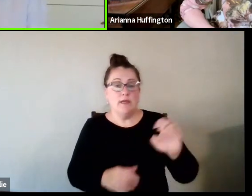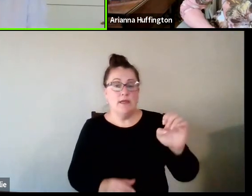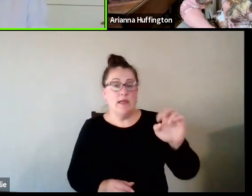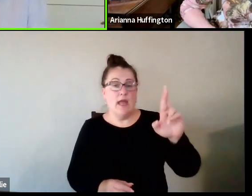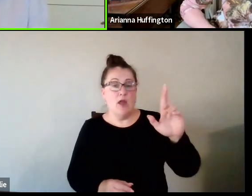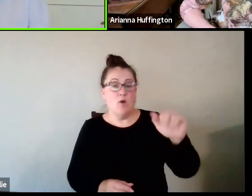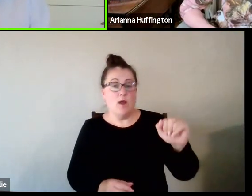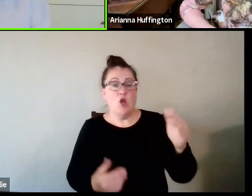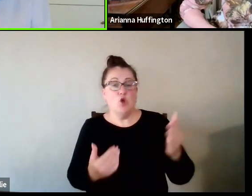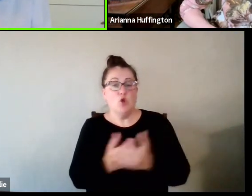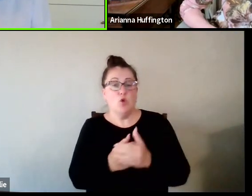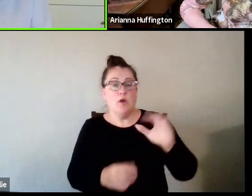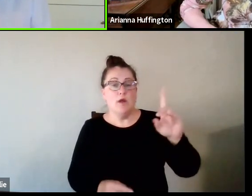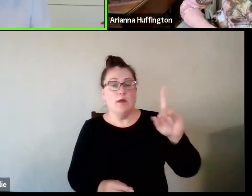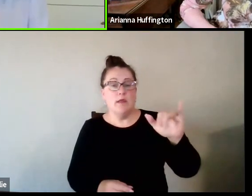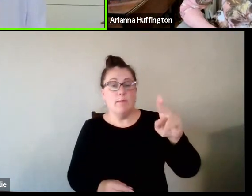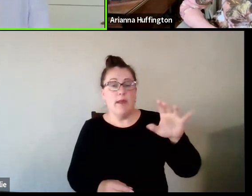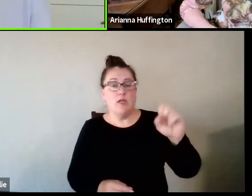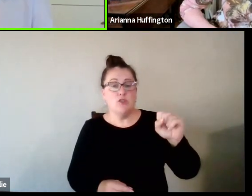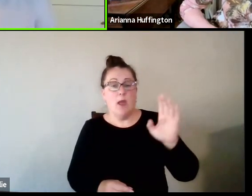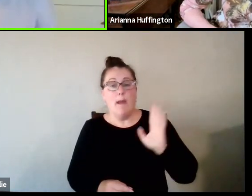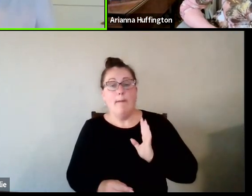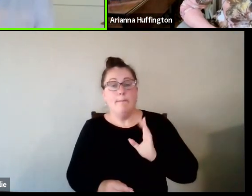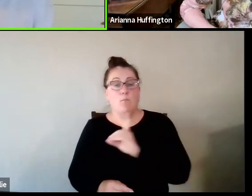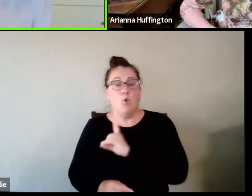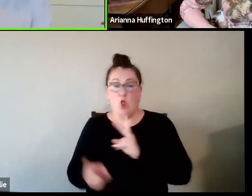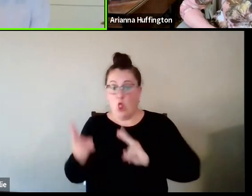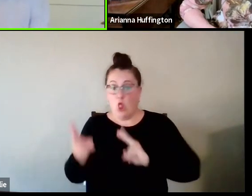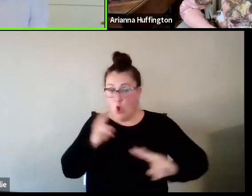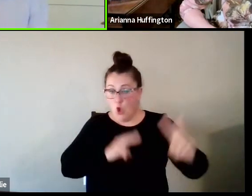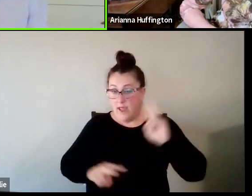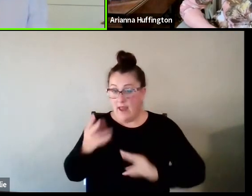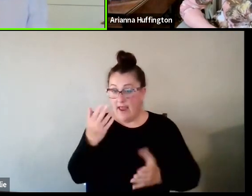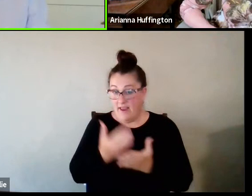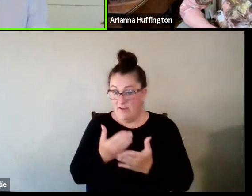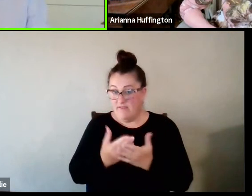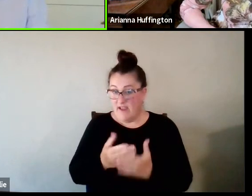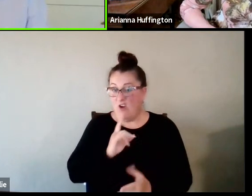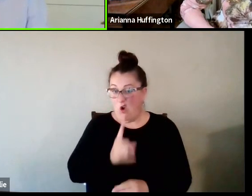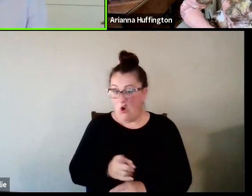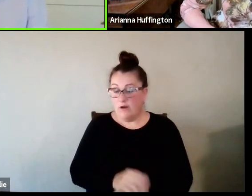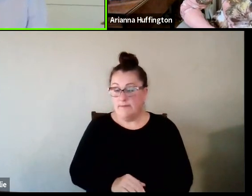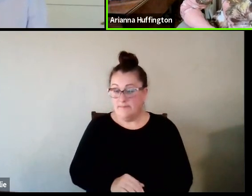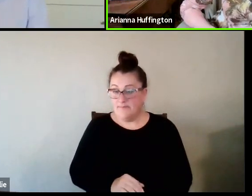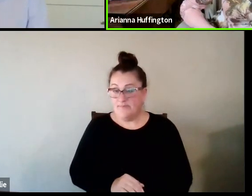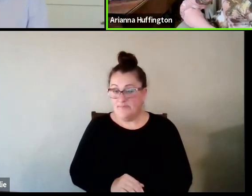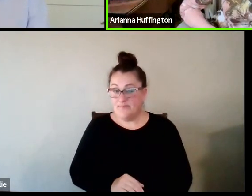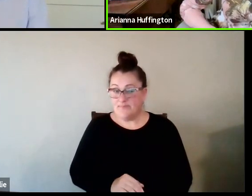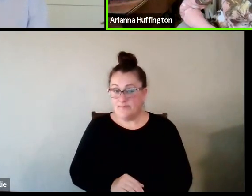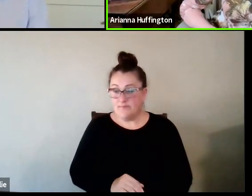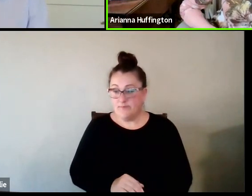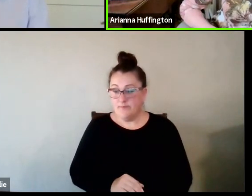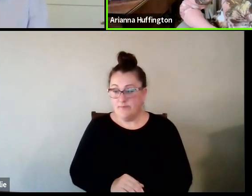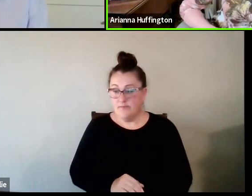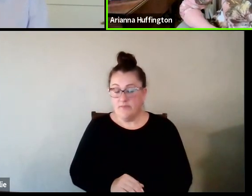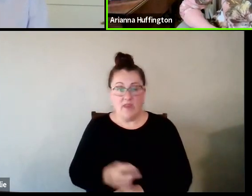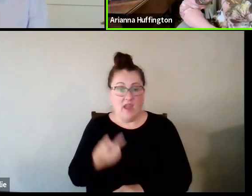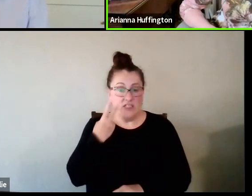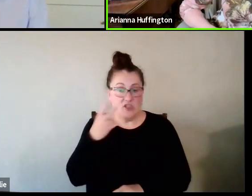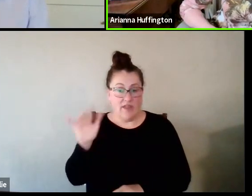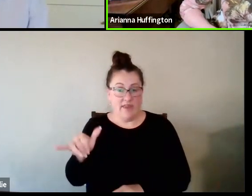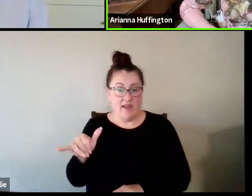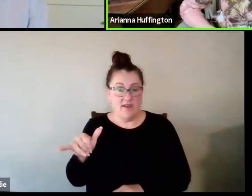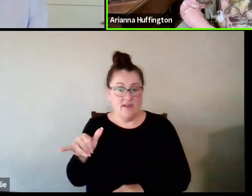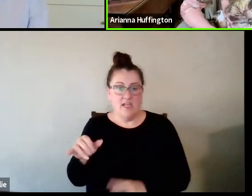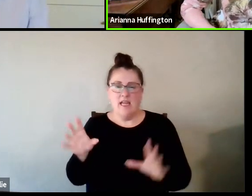new dimensions that boards need to look at and are in fact looking at, of course. Yes, I saw that, you know,